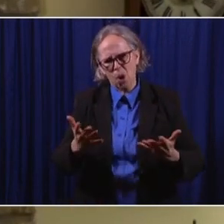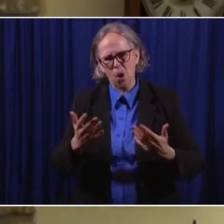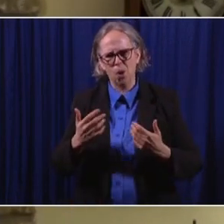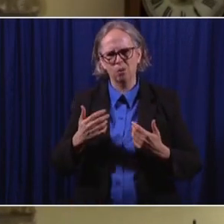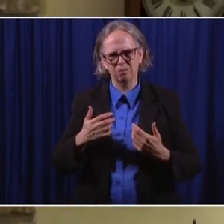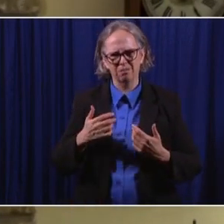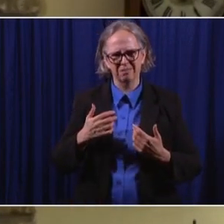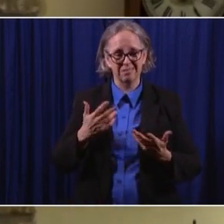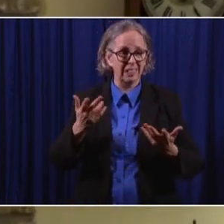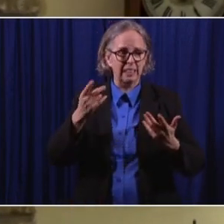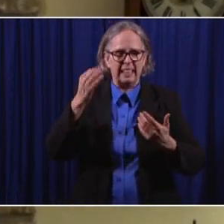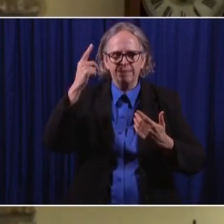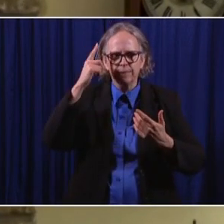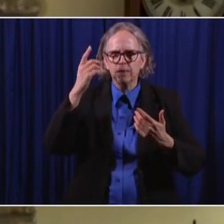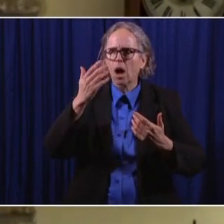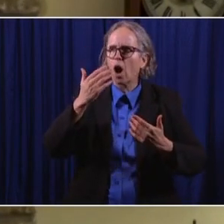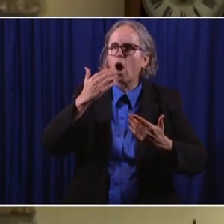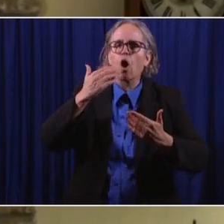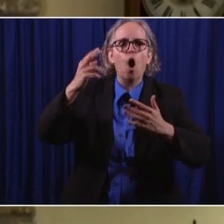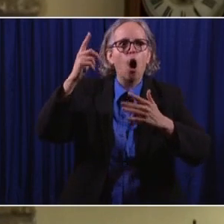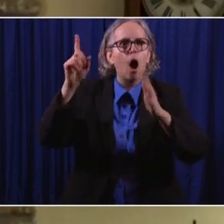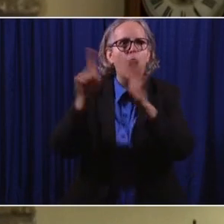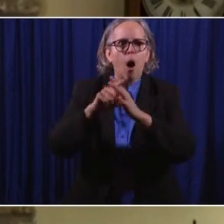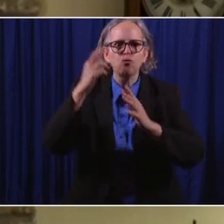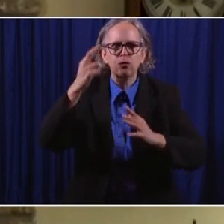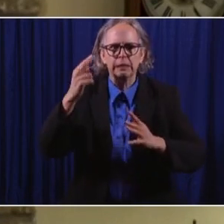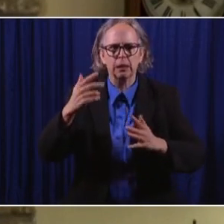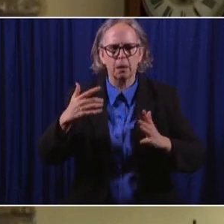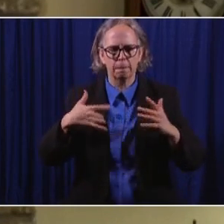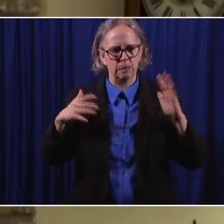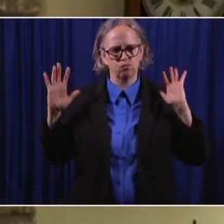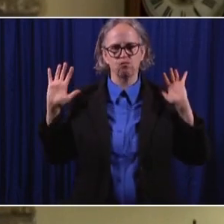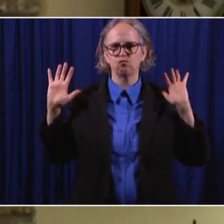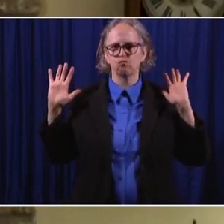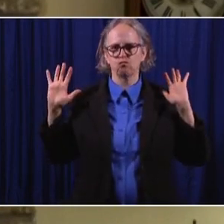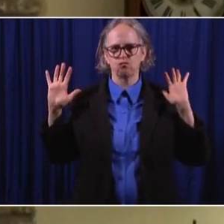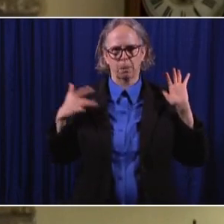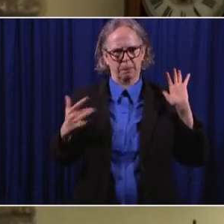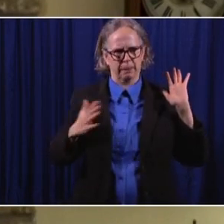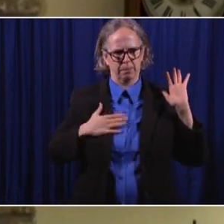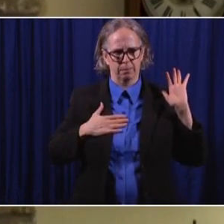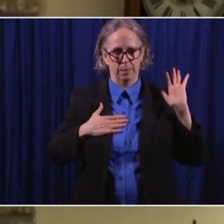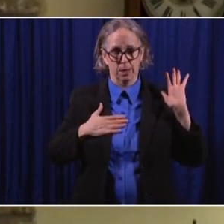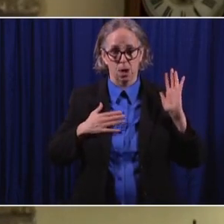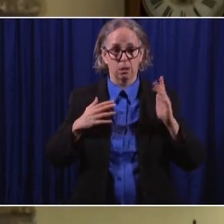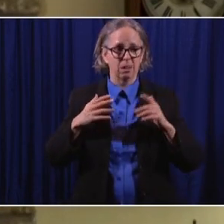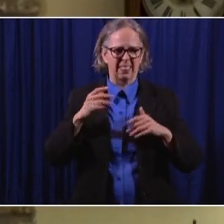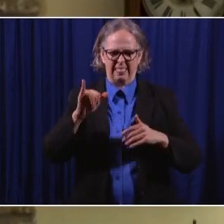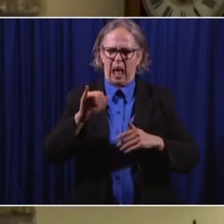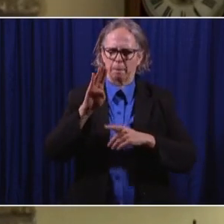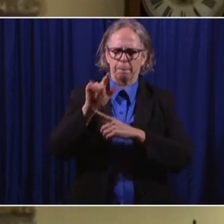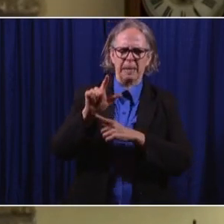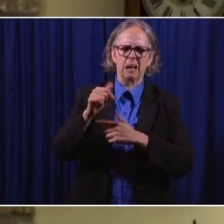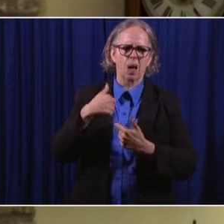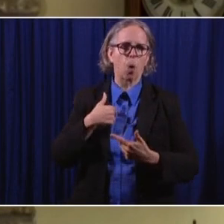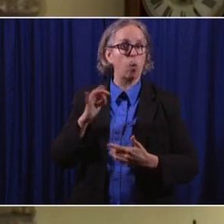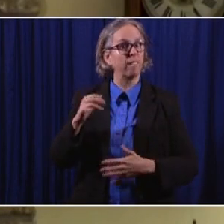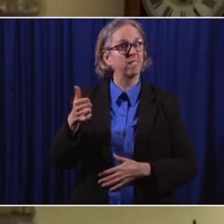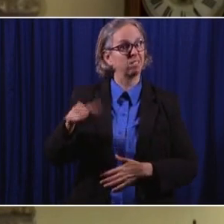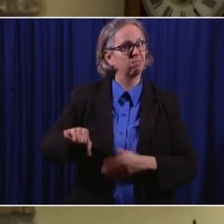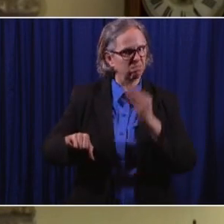to do it, I would normally veto this bill. But we are in the COVID period. I think it makes